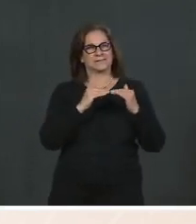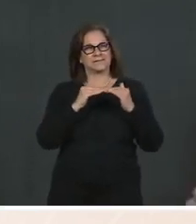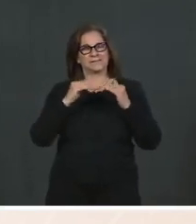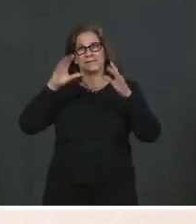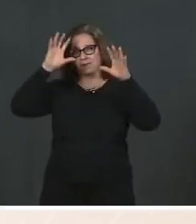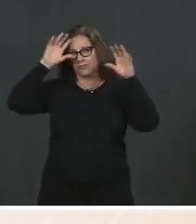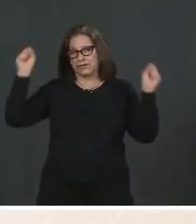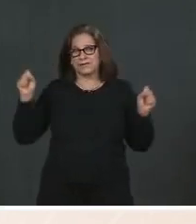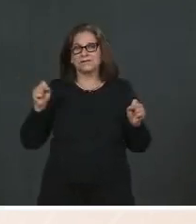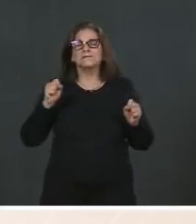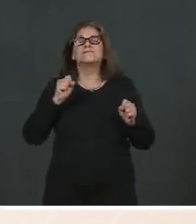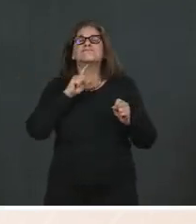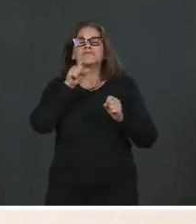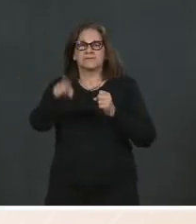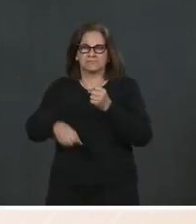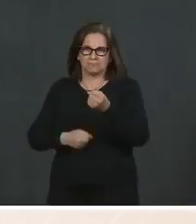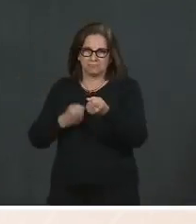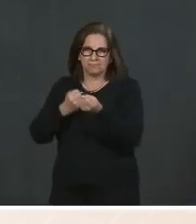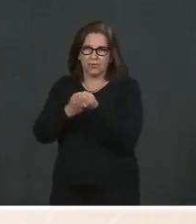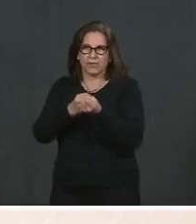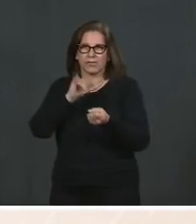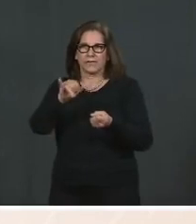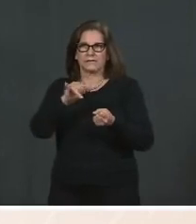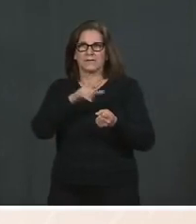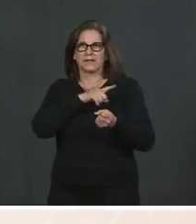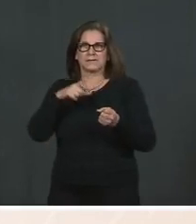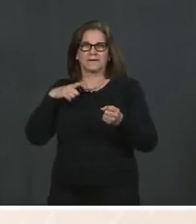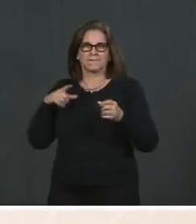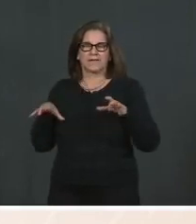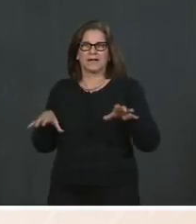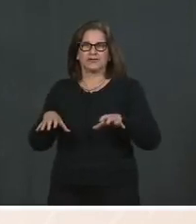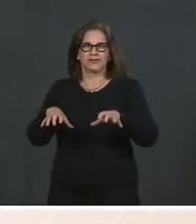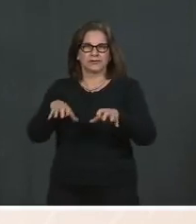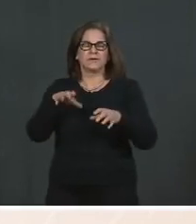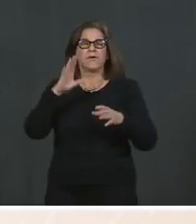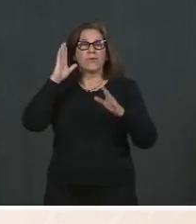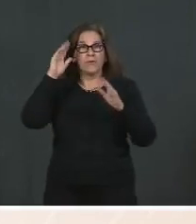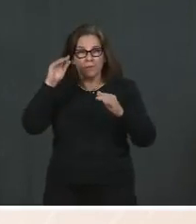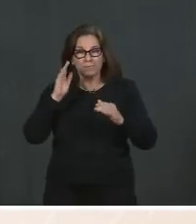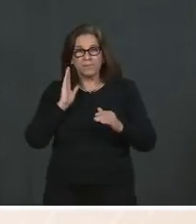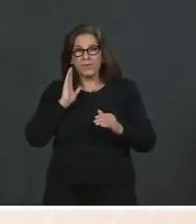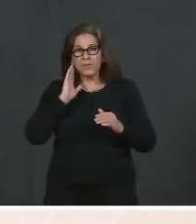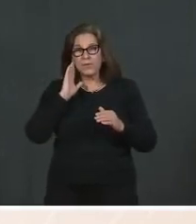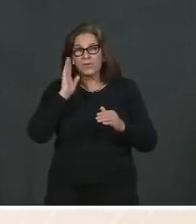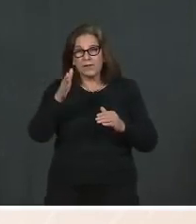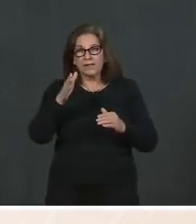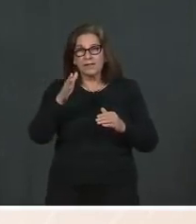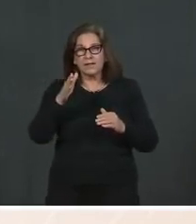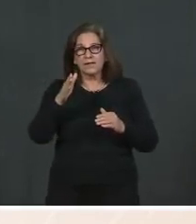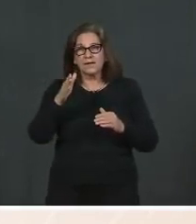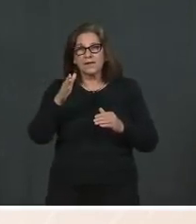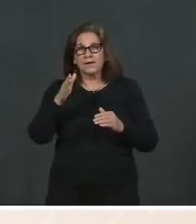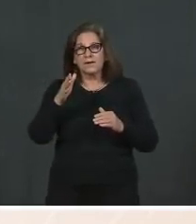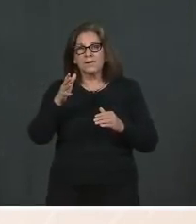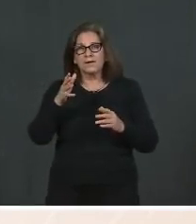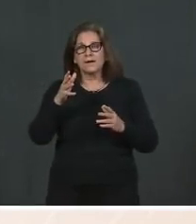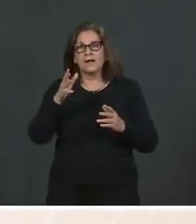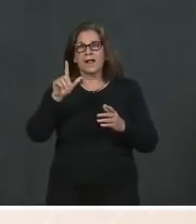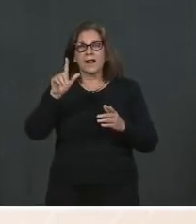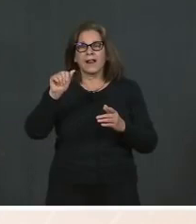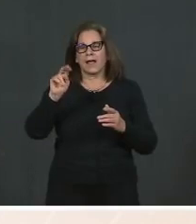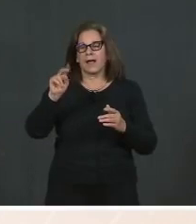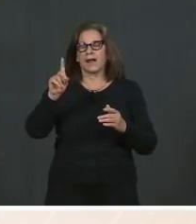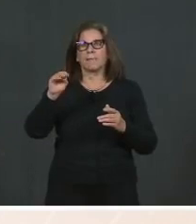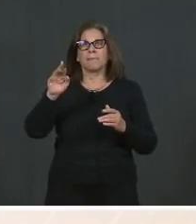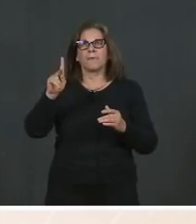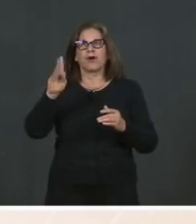we're hopeful that he will receive a landmark reform bill on his desk. Will the commission still be established in his first 100 days in office? I